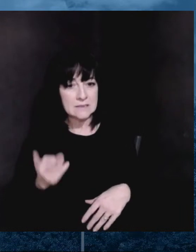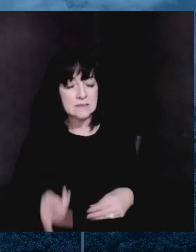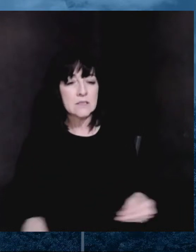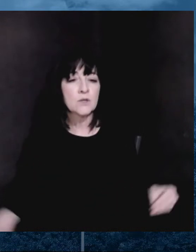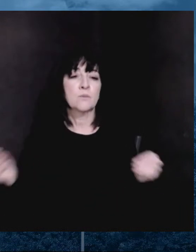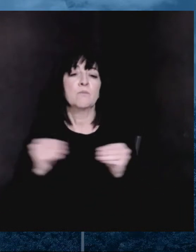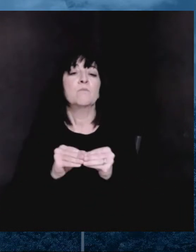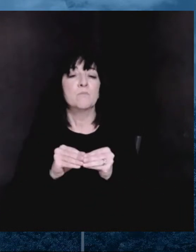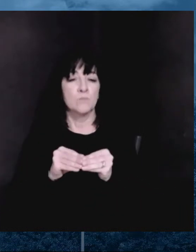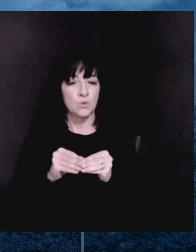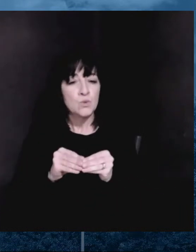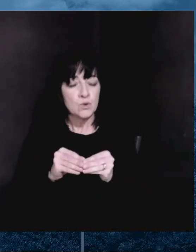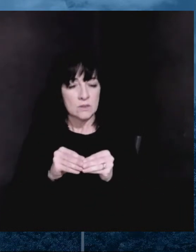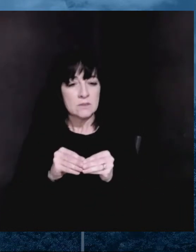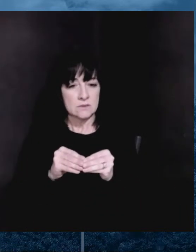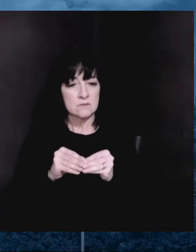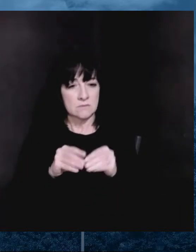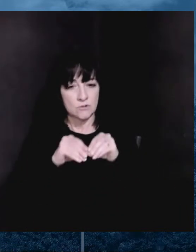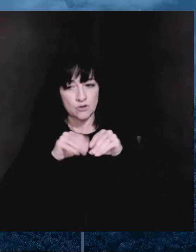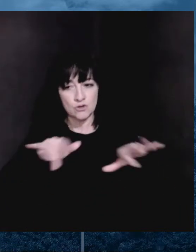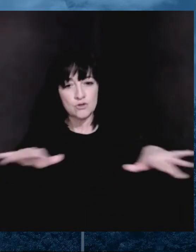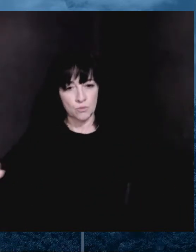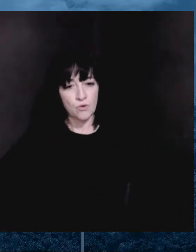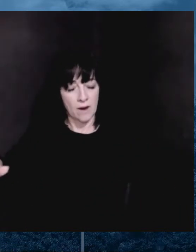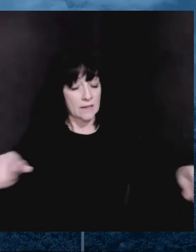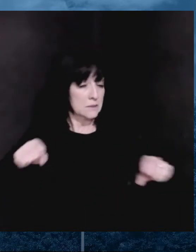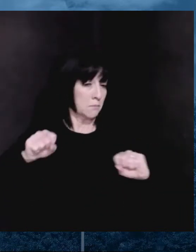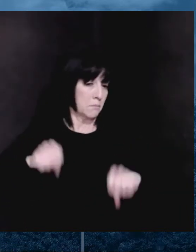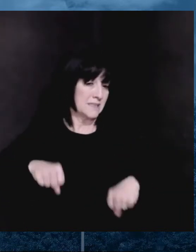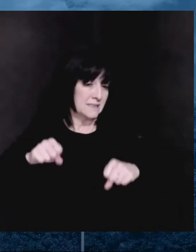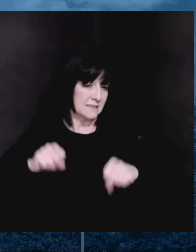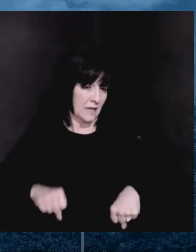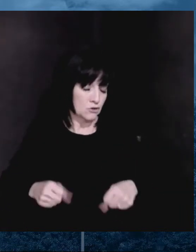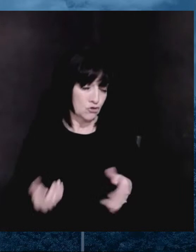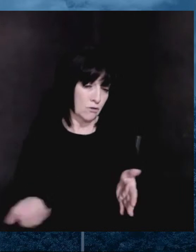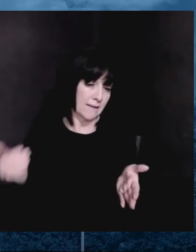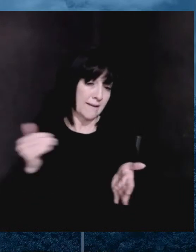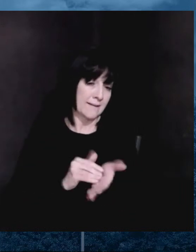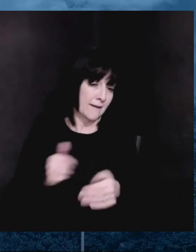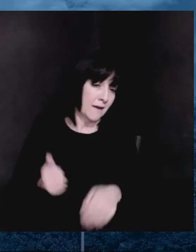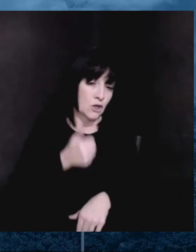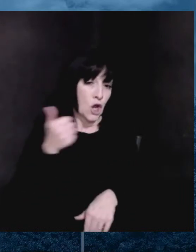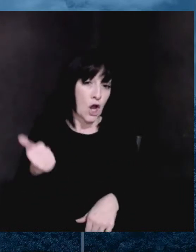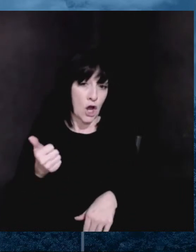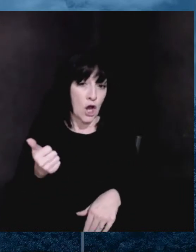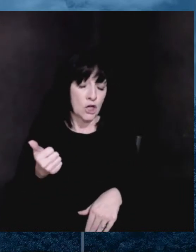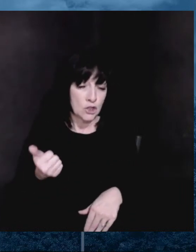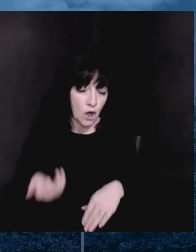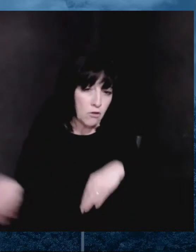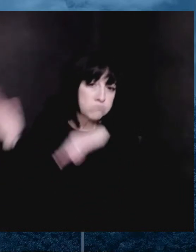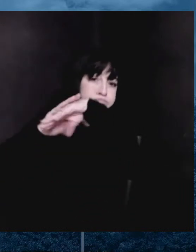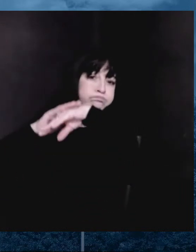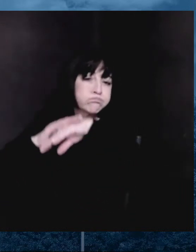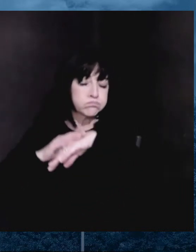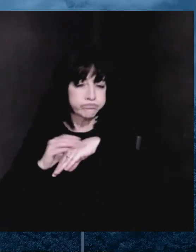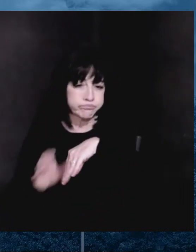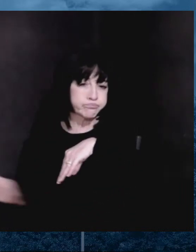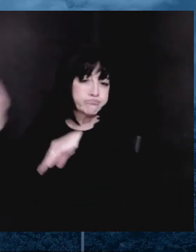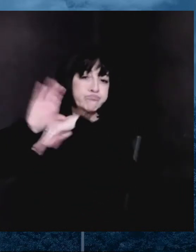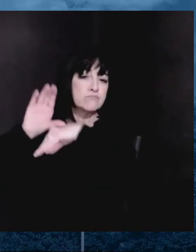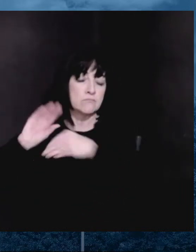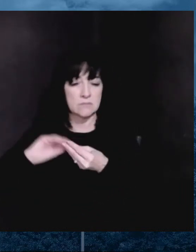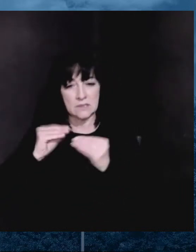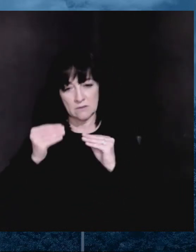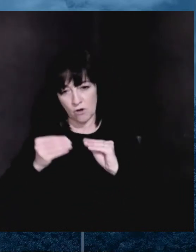state. So, I mean, there's potential for another surge with that. So we're keeping an eye on it,